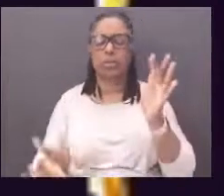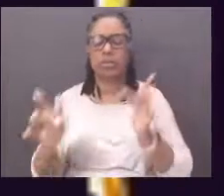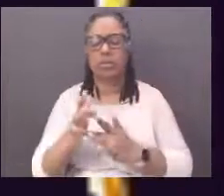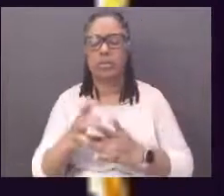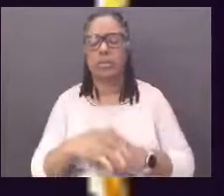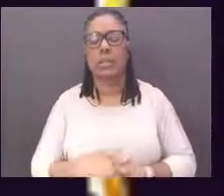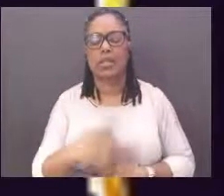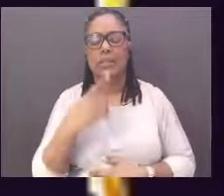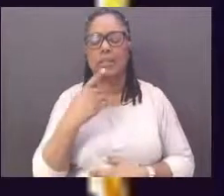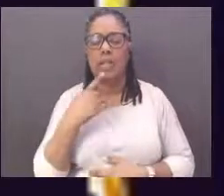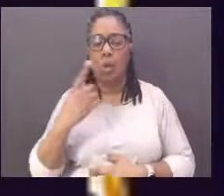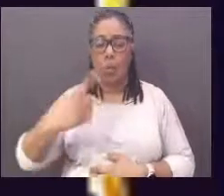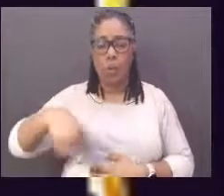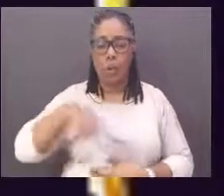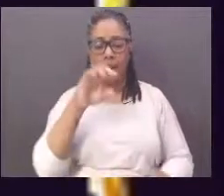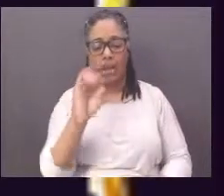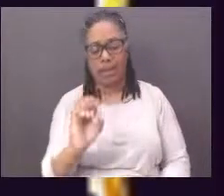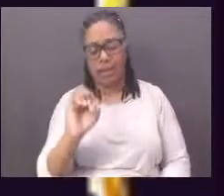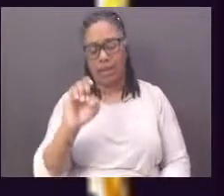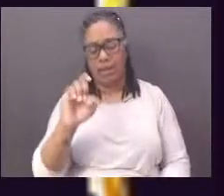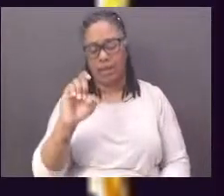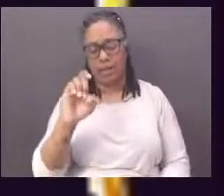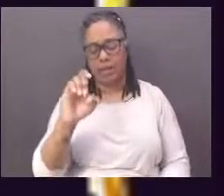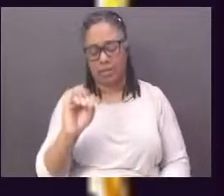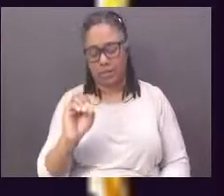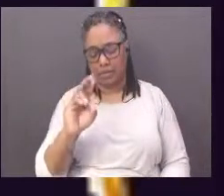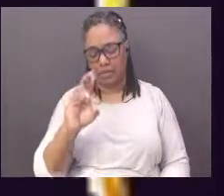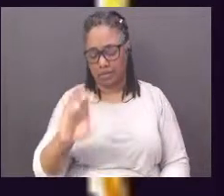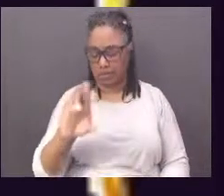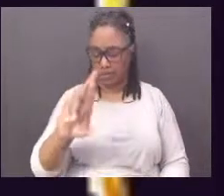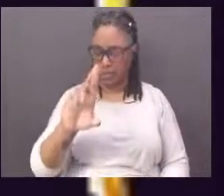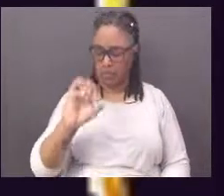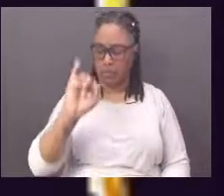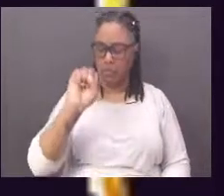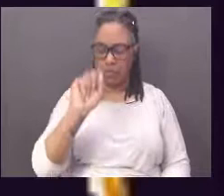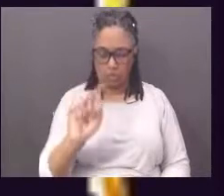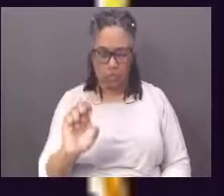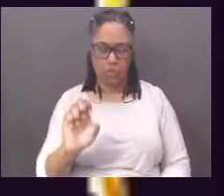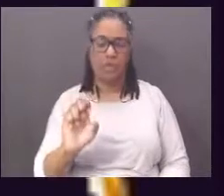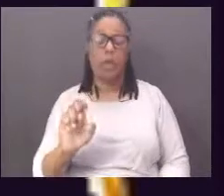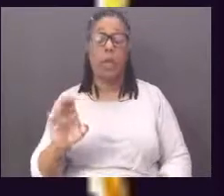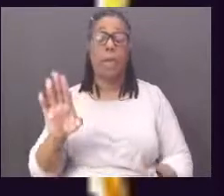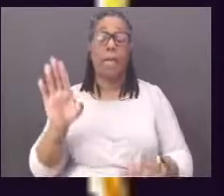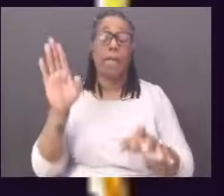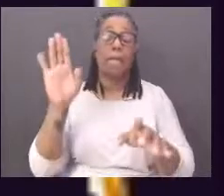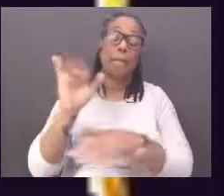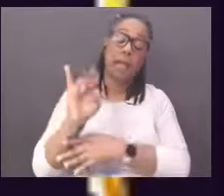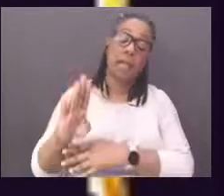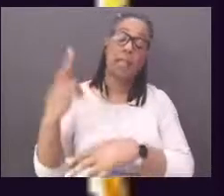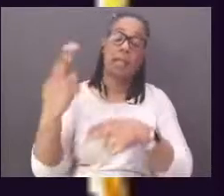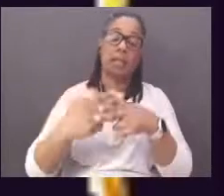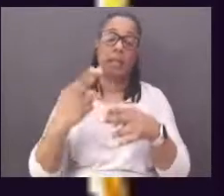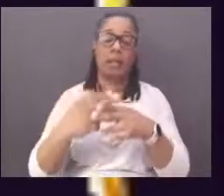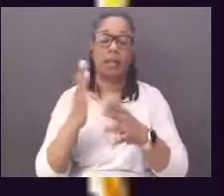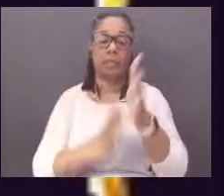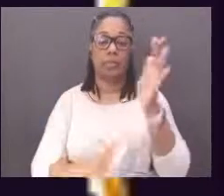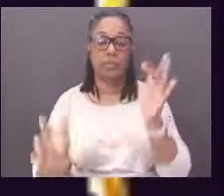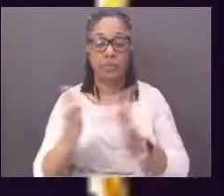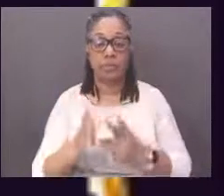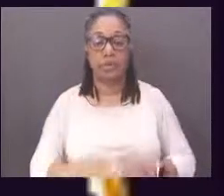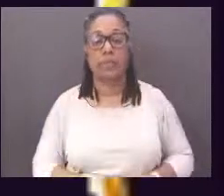whom Paul preaches. Also, there were seven sons of Sceva, a Jewish chief priest, who did